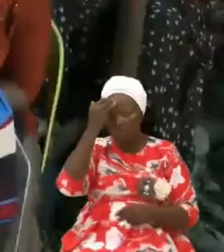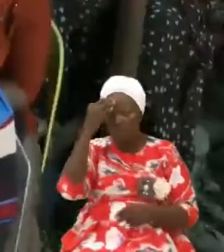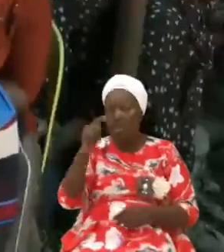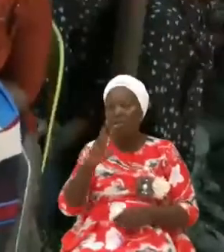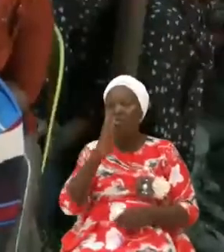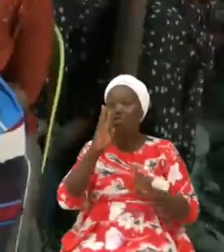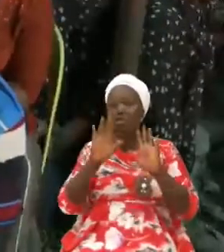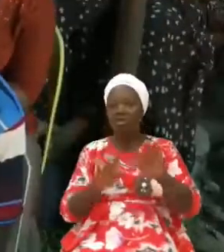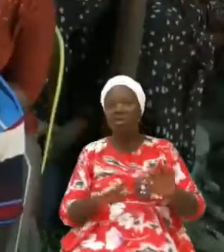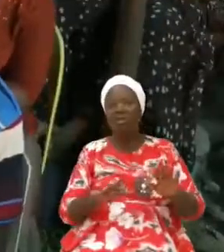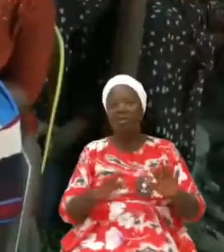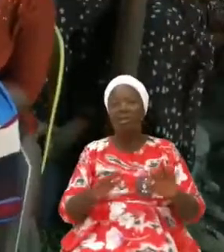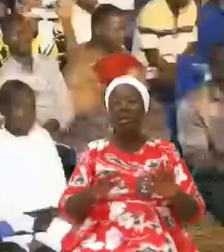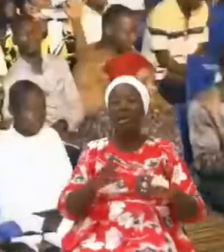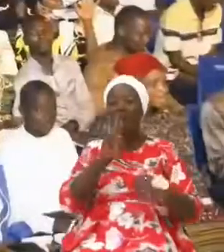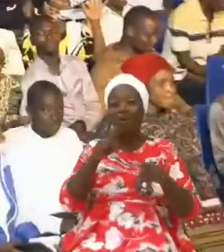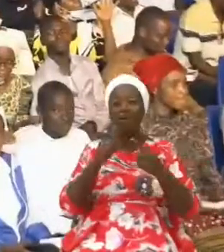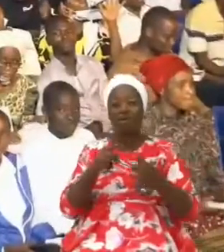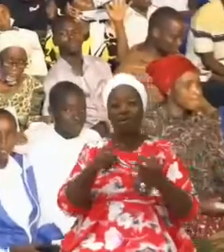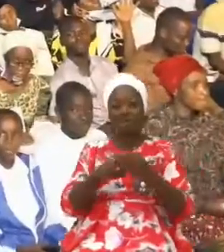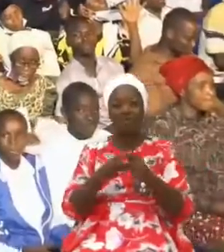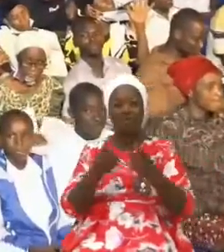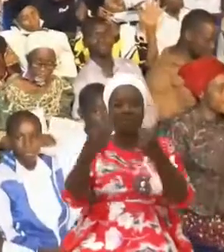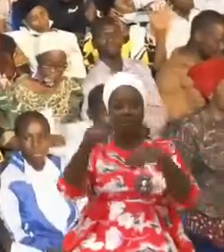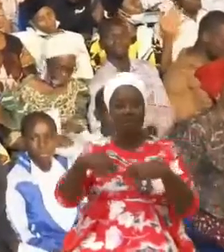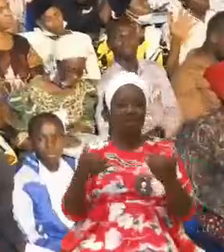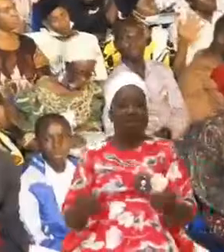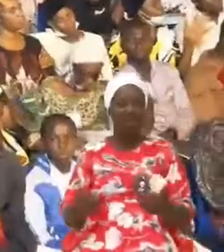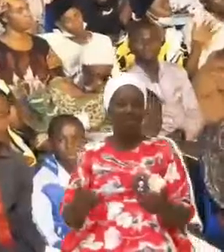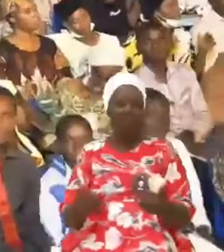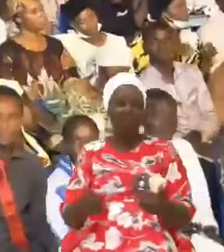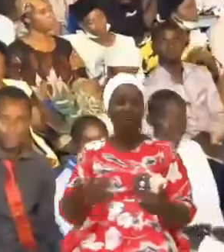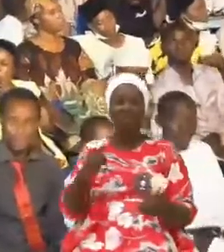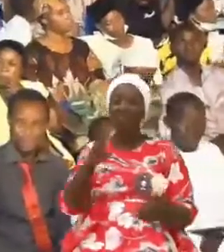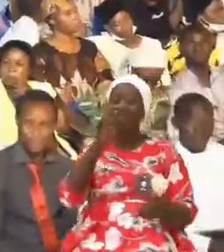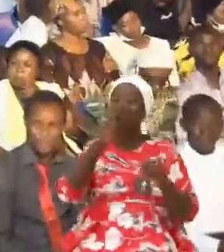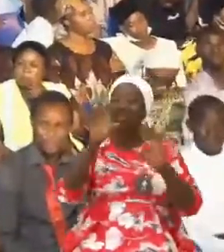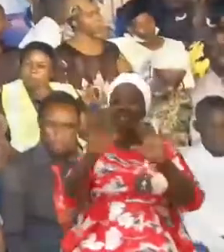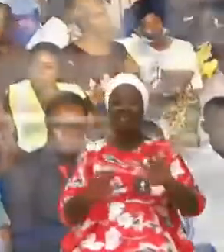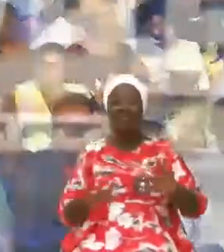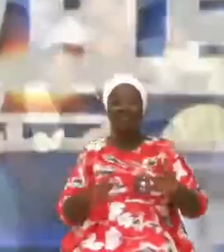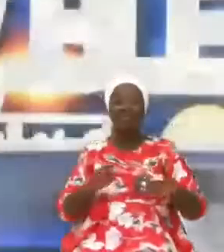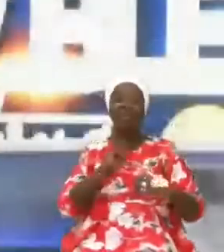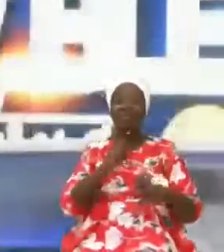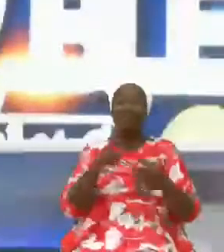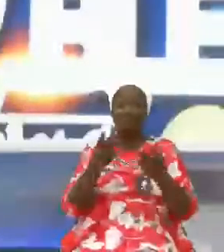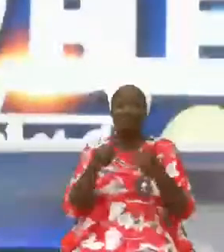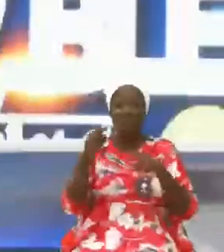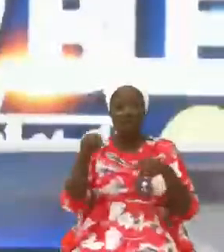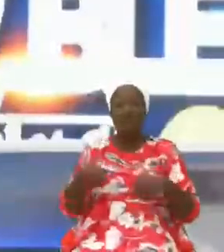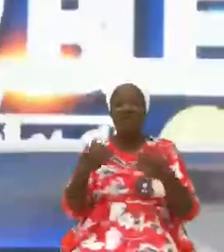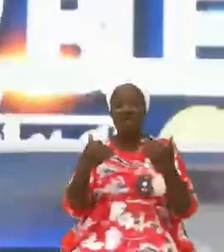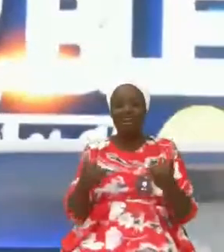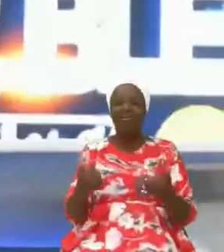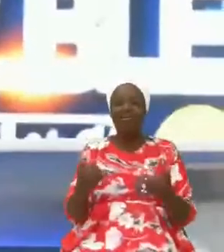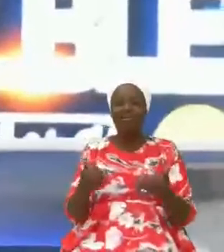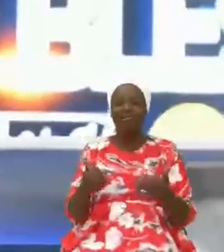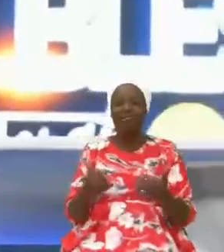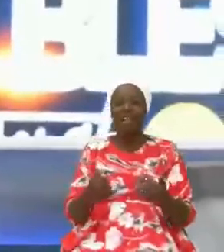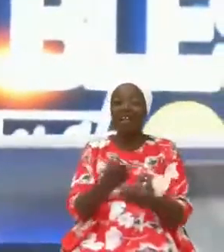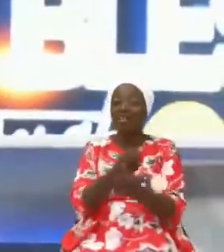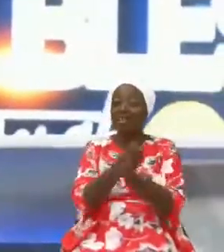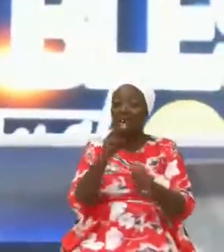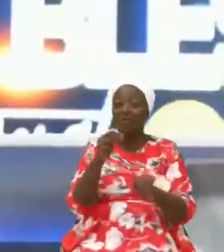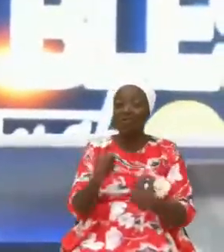Healing has come. But you know, the showers are going to begin to fall now. I said the